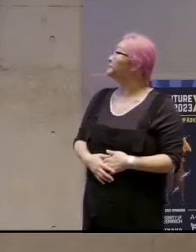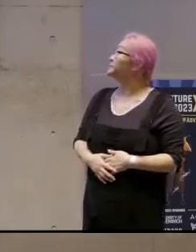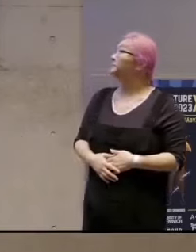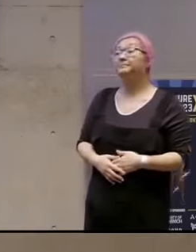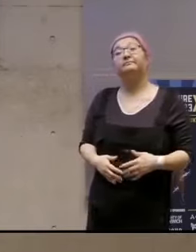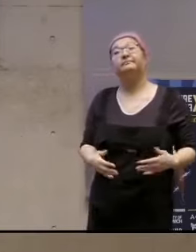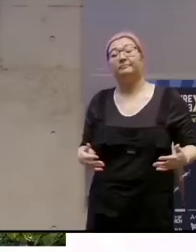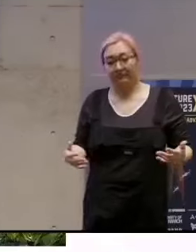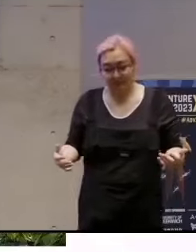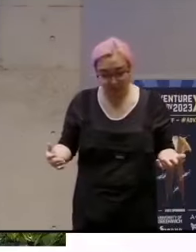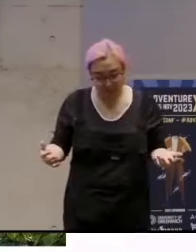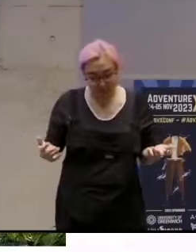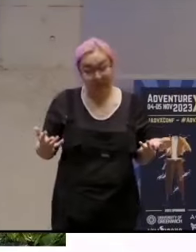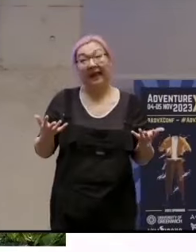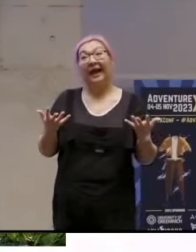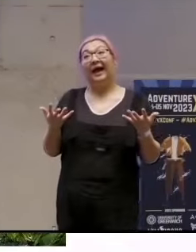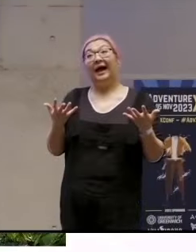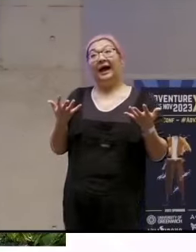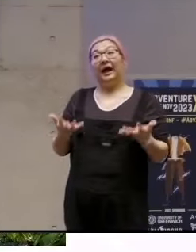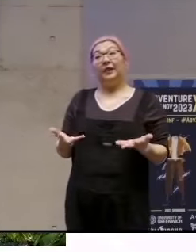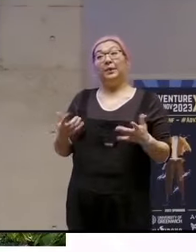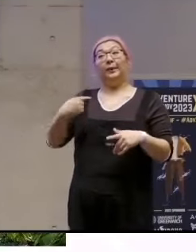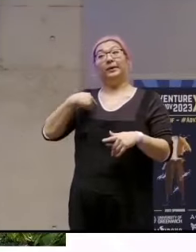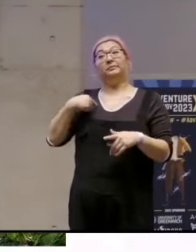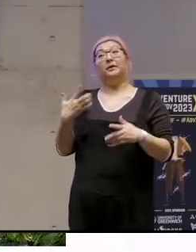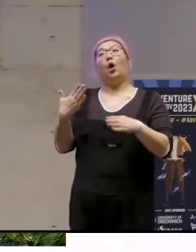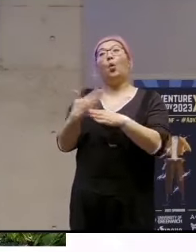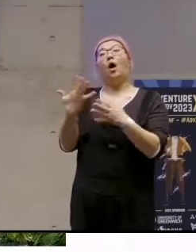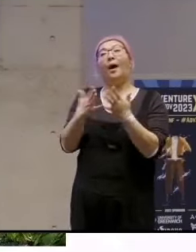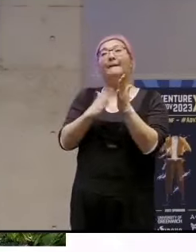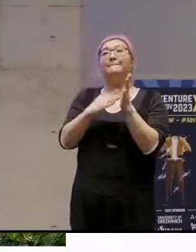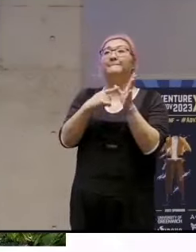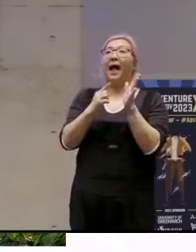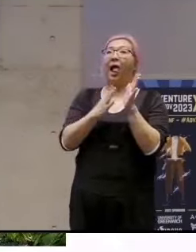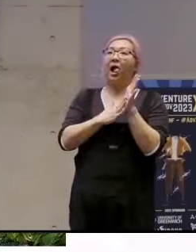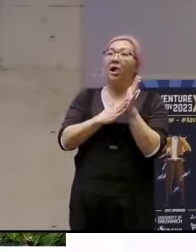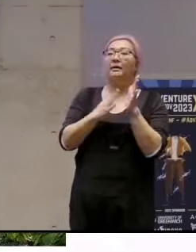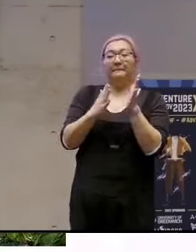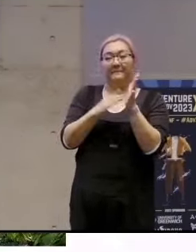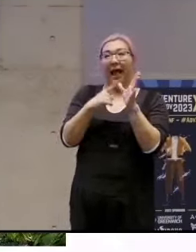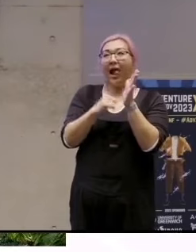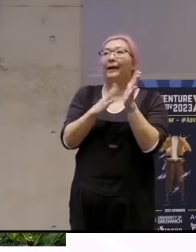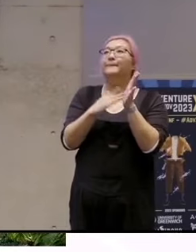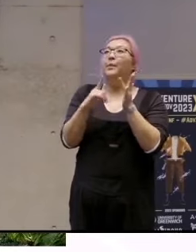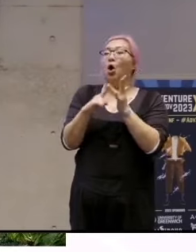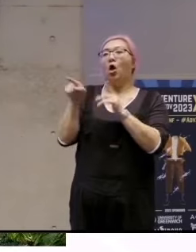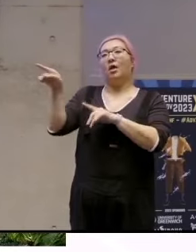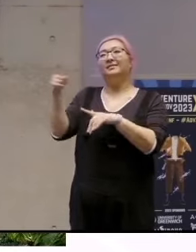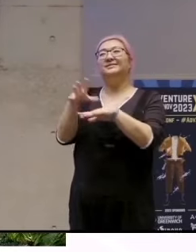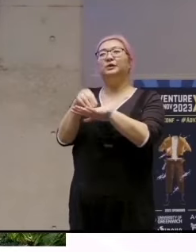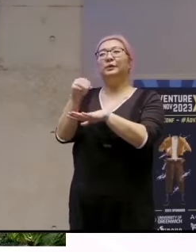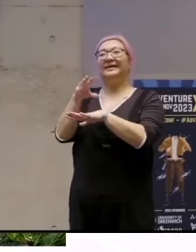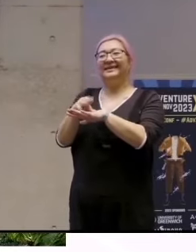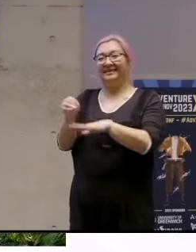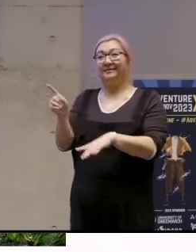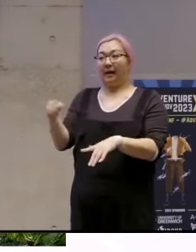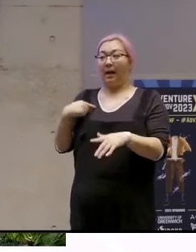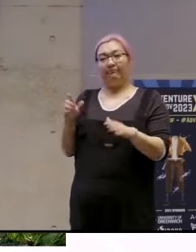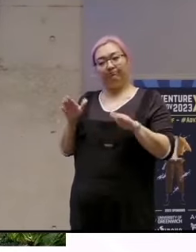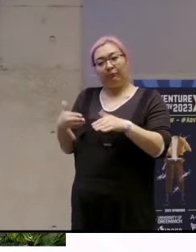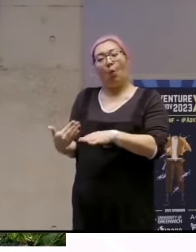Currently, I live in Malmö in Sweden, where I'm senior narrative designer on Avatar Frontiers of